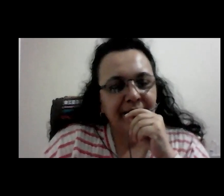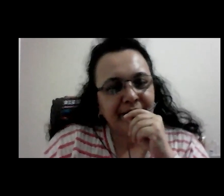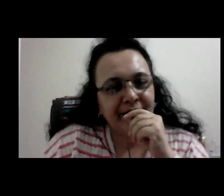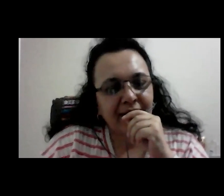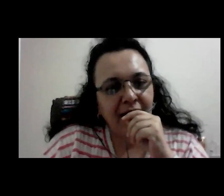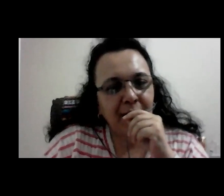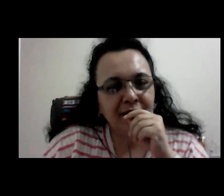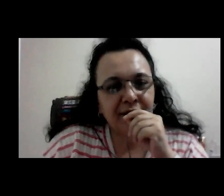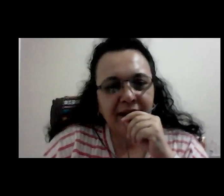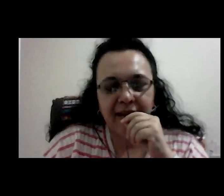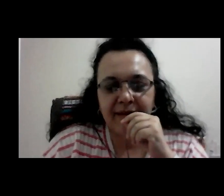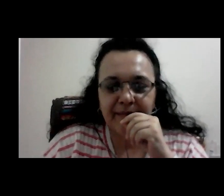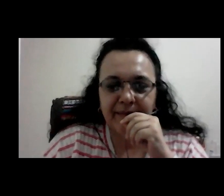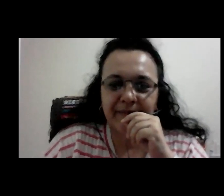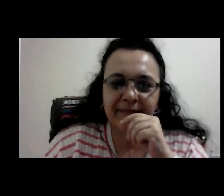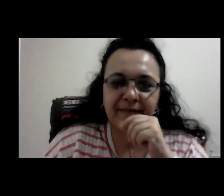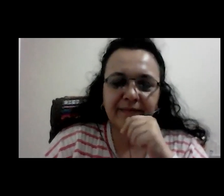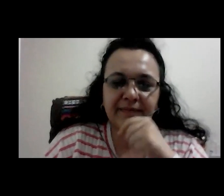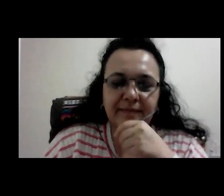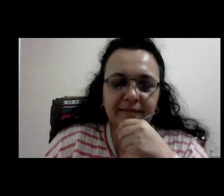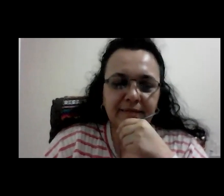Hi, how was your day?